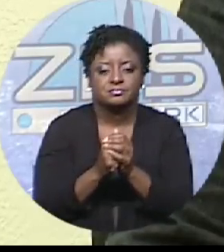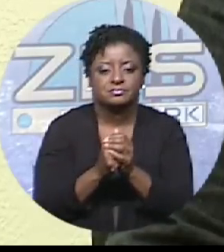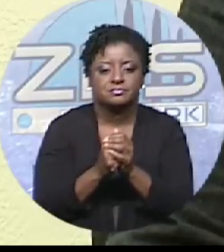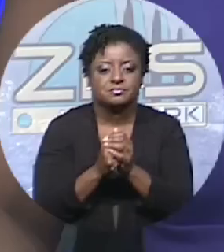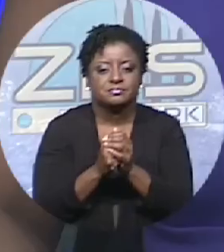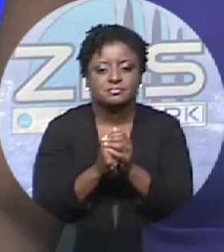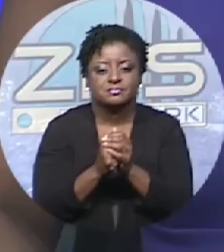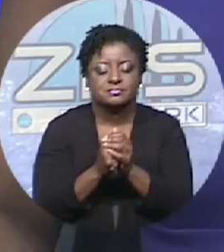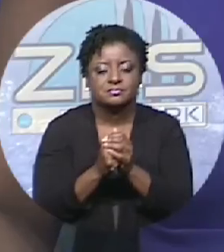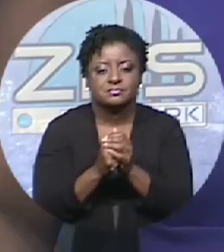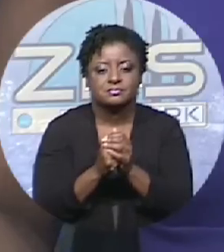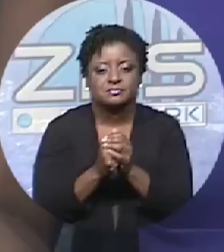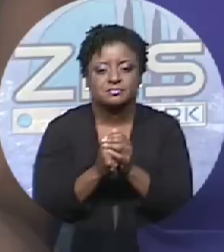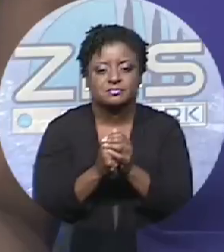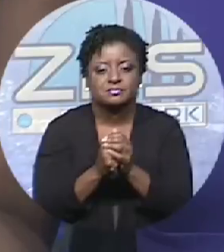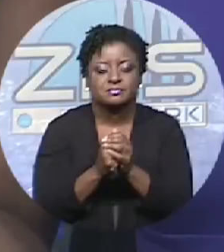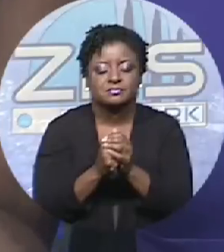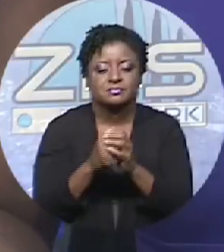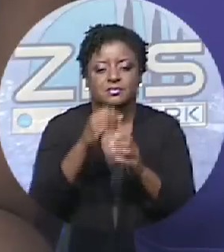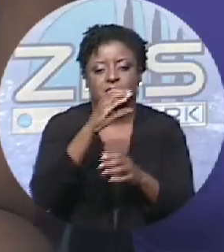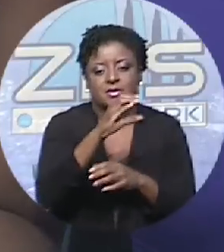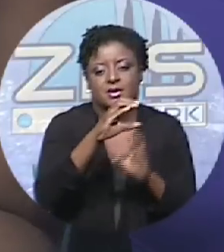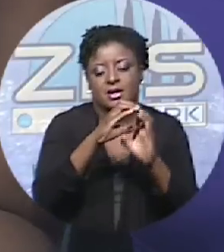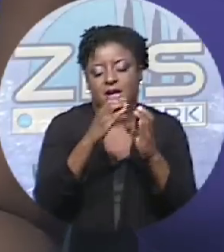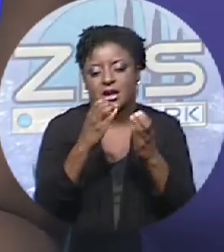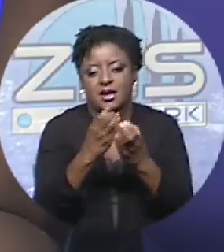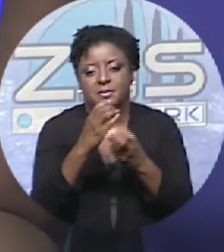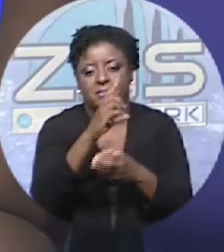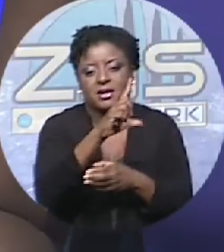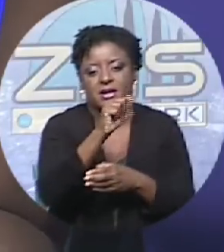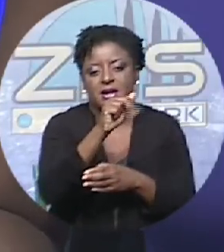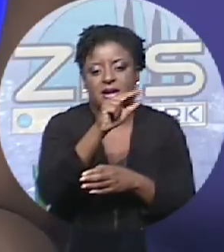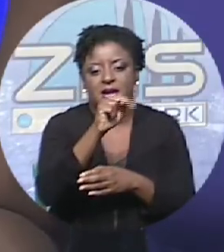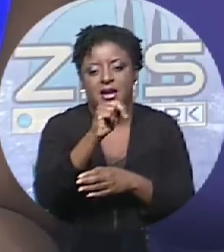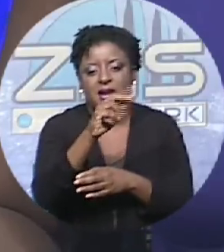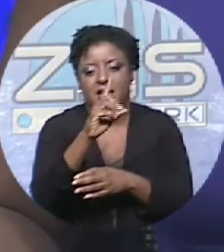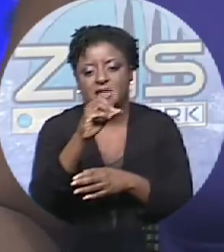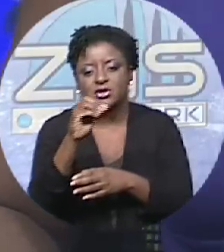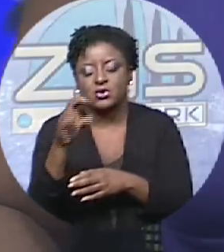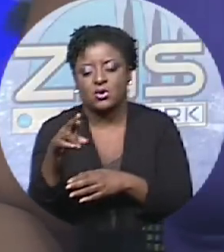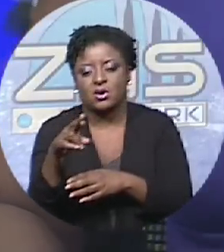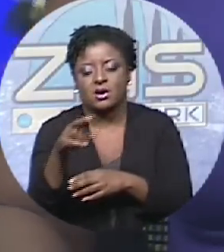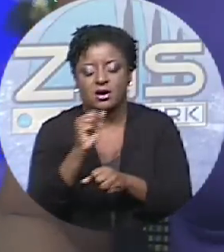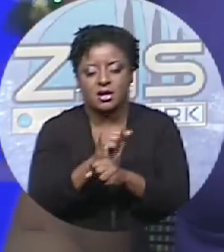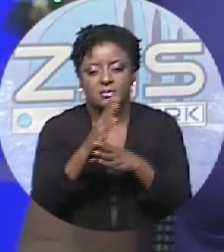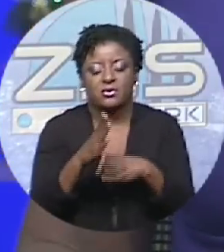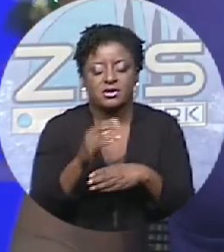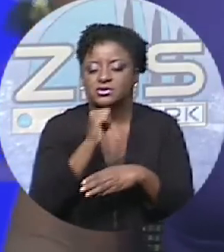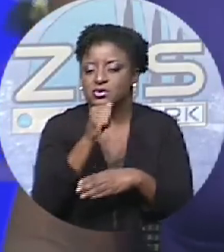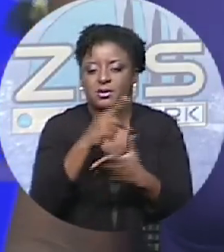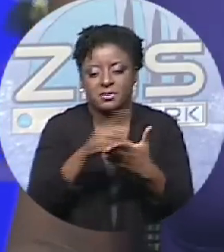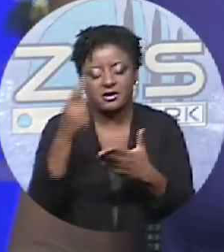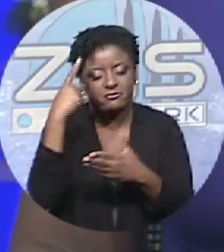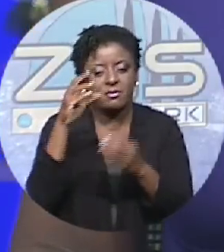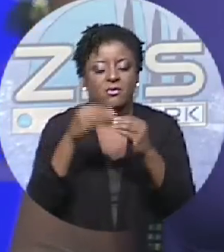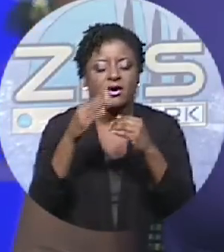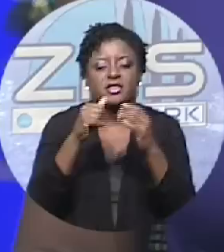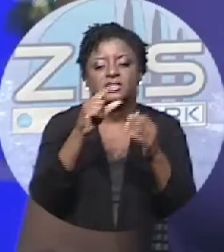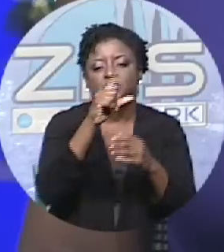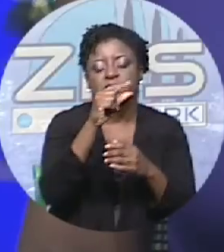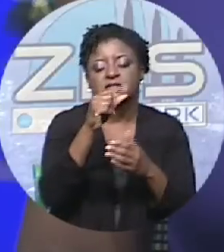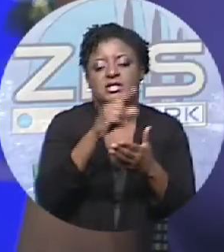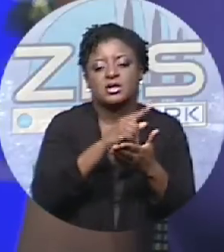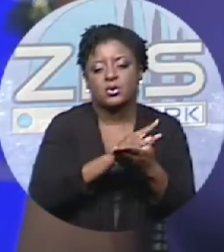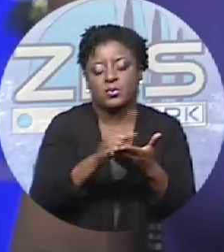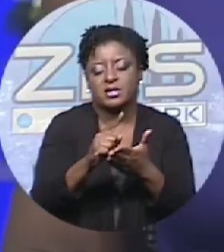News. Clubland employees who reportedly haven't been paid for more than 20 weeks have reportedly received